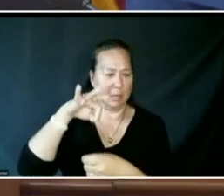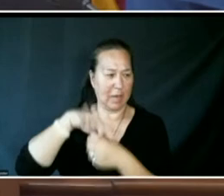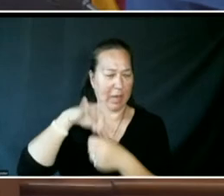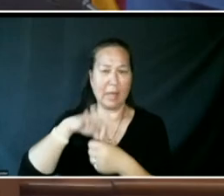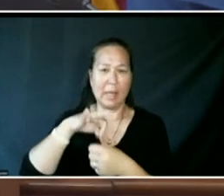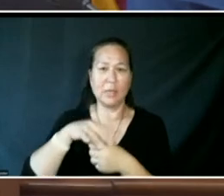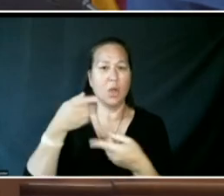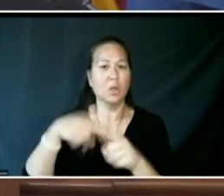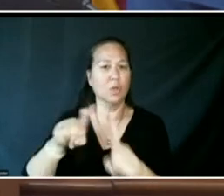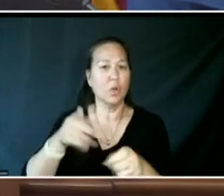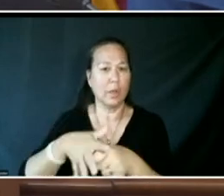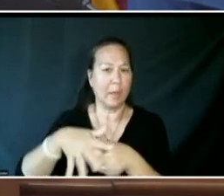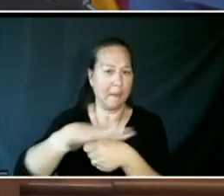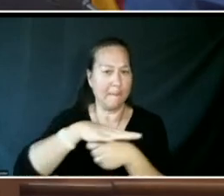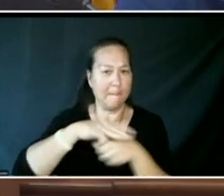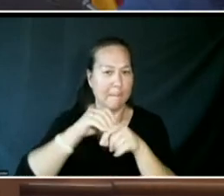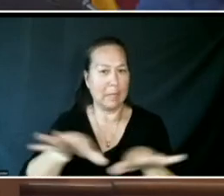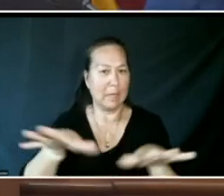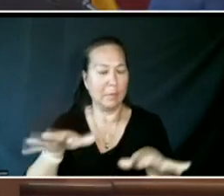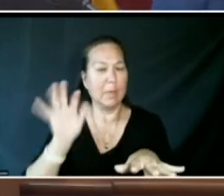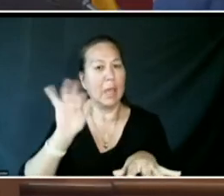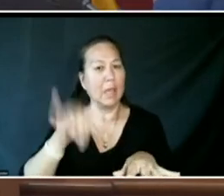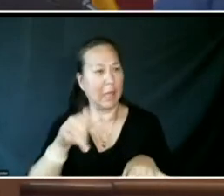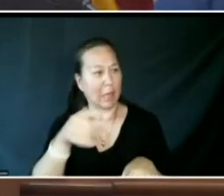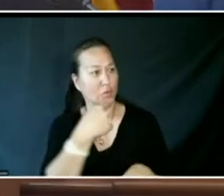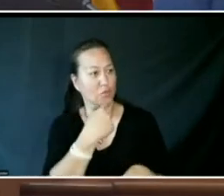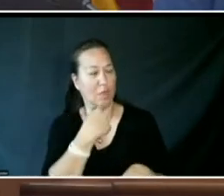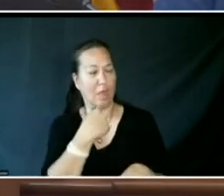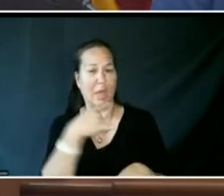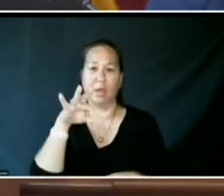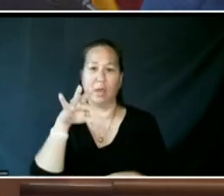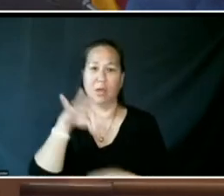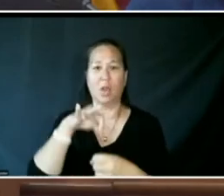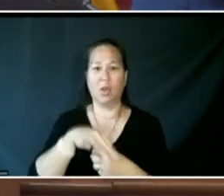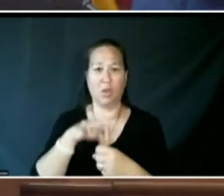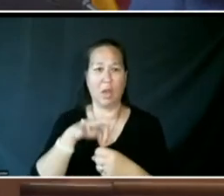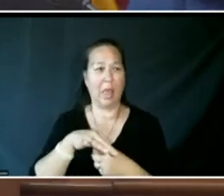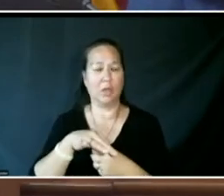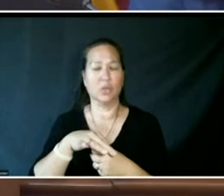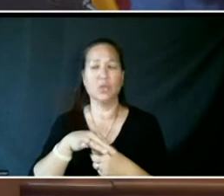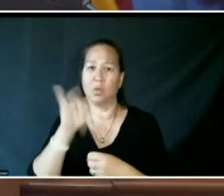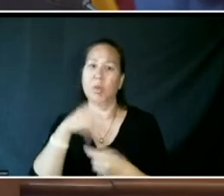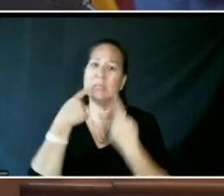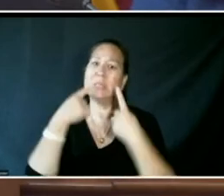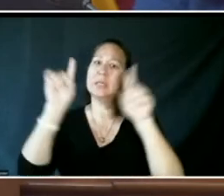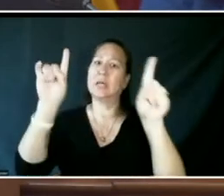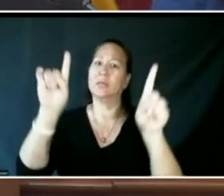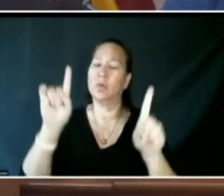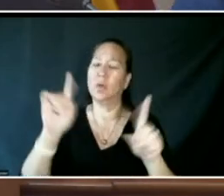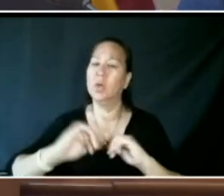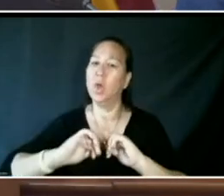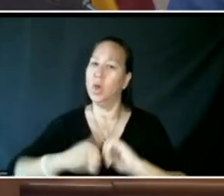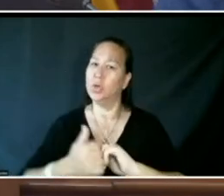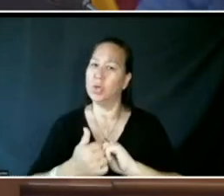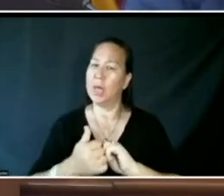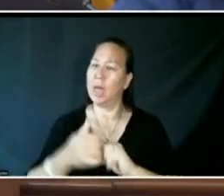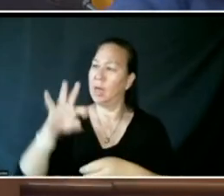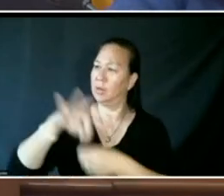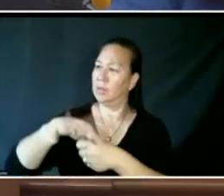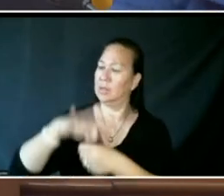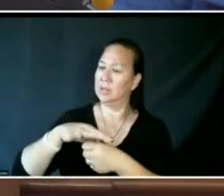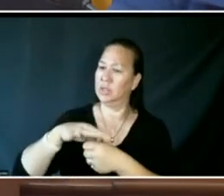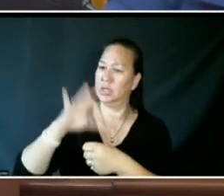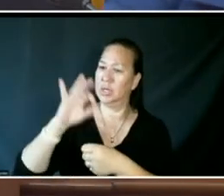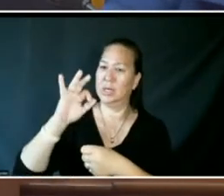was, quote, successful. Tell us, what was your impression of how Election Day had proceeded in